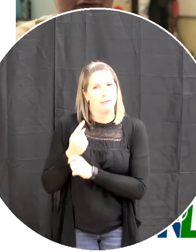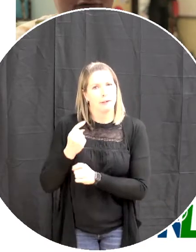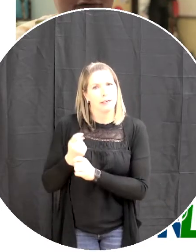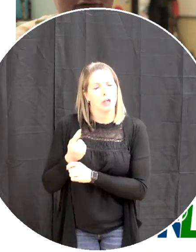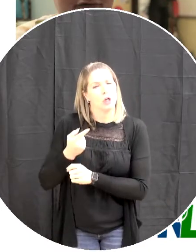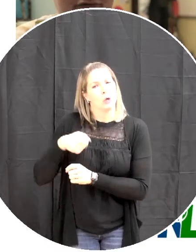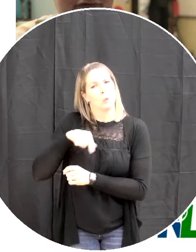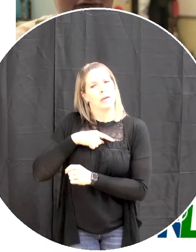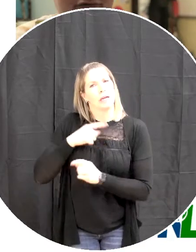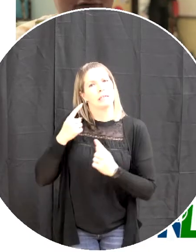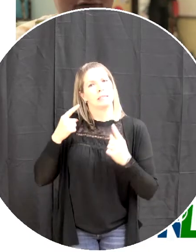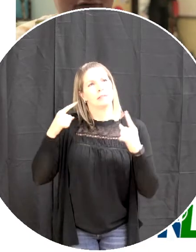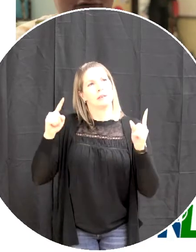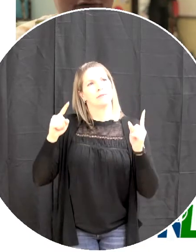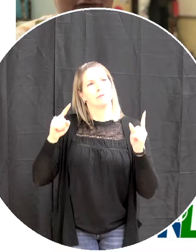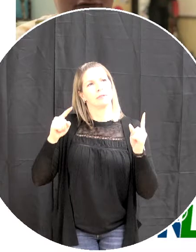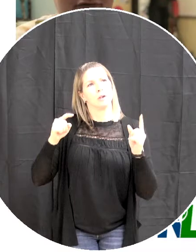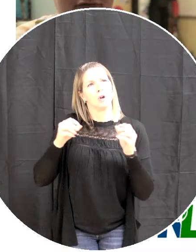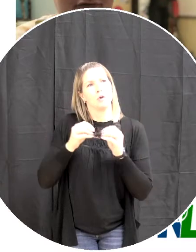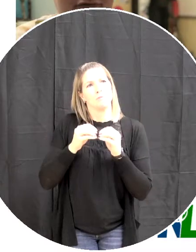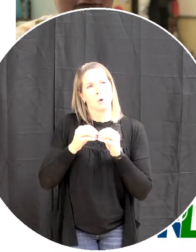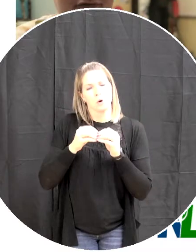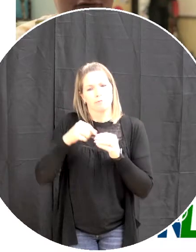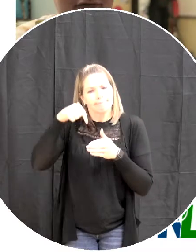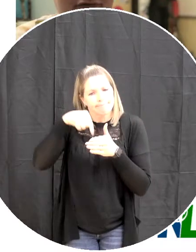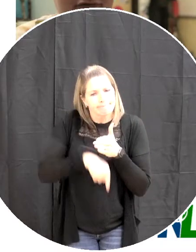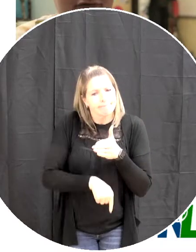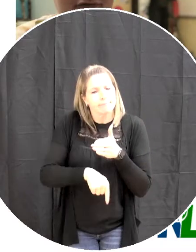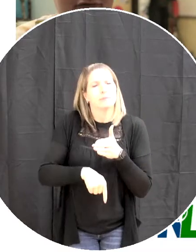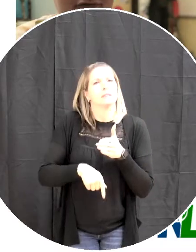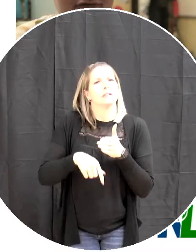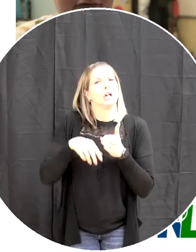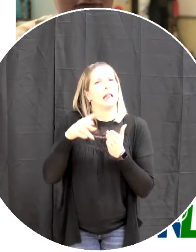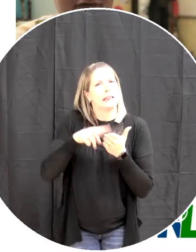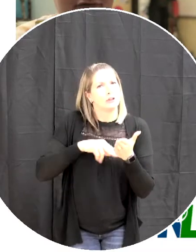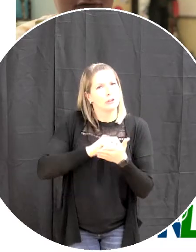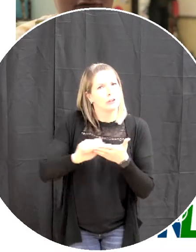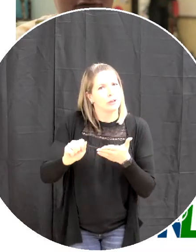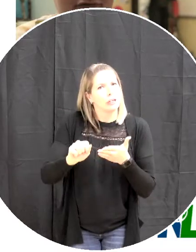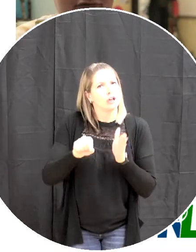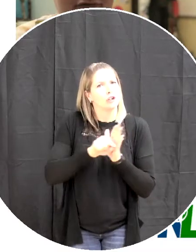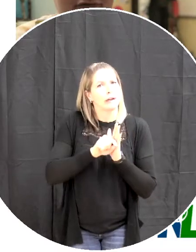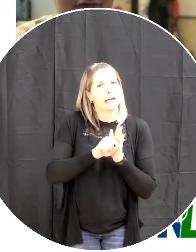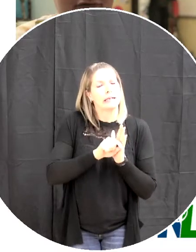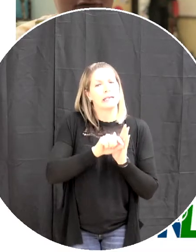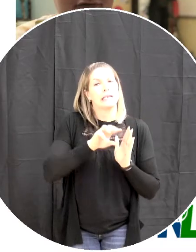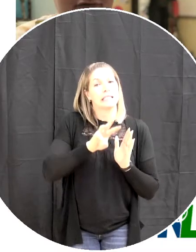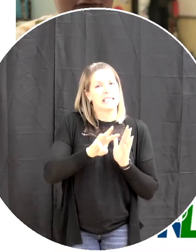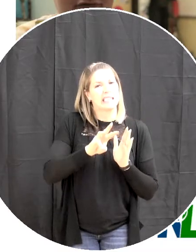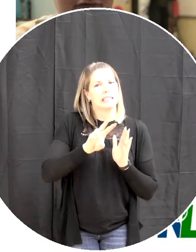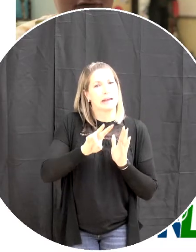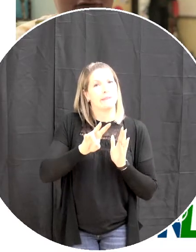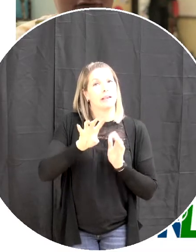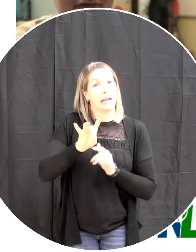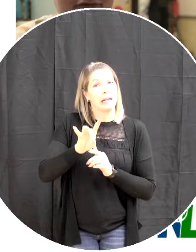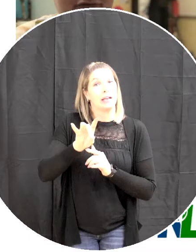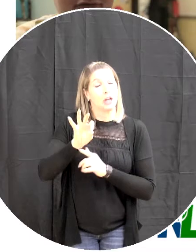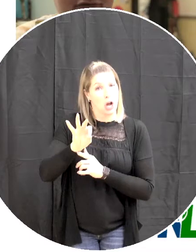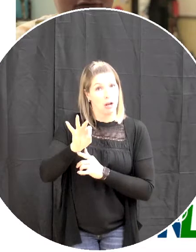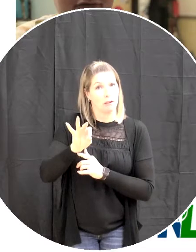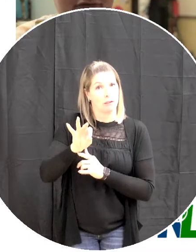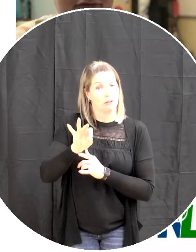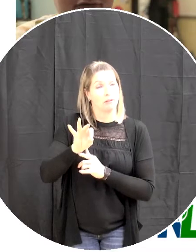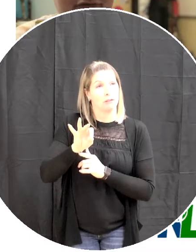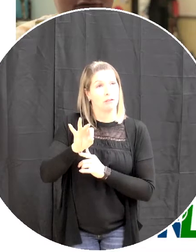implemented the comprehensive literacy framework that we had for K to 6 and extended to grade 7 to 9 over these last 3 years. Of course, last year